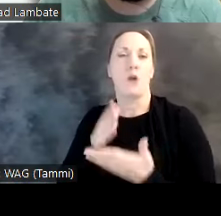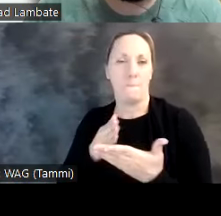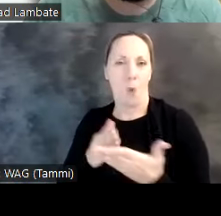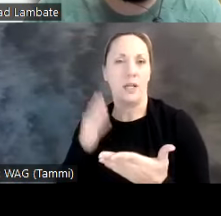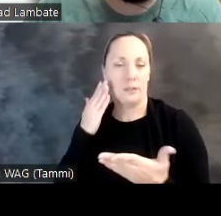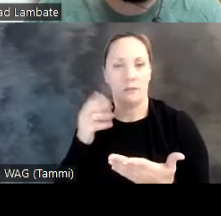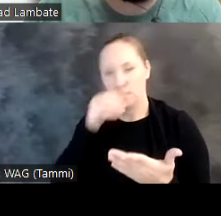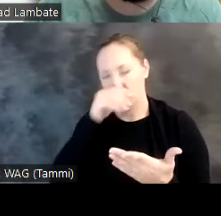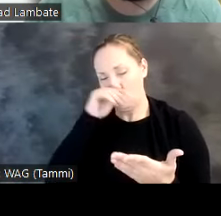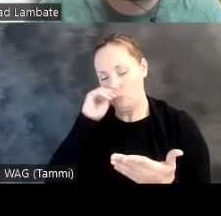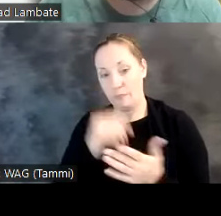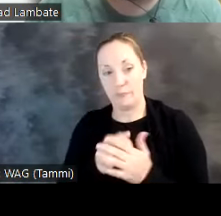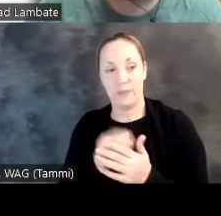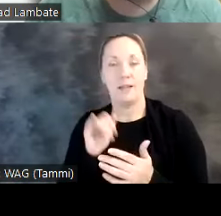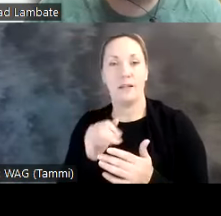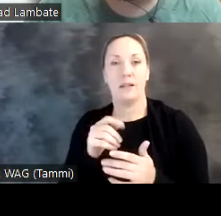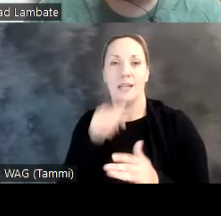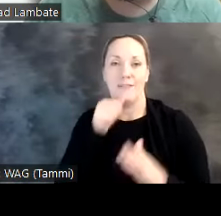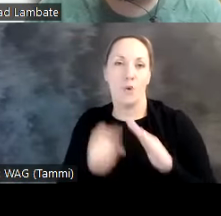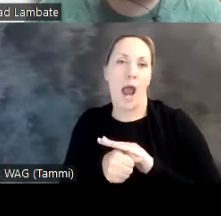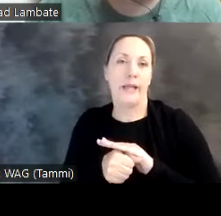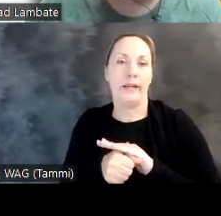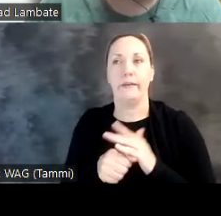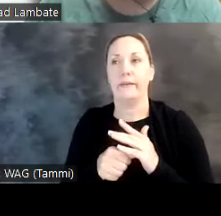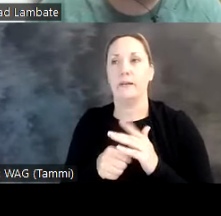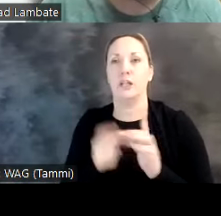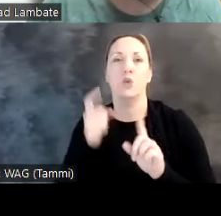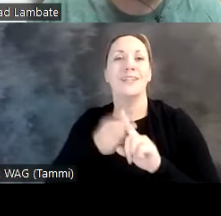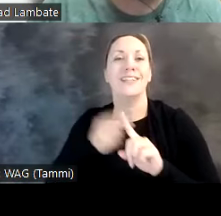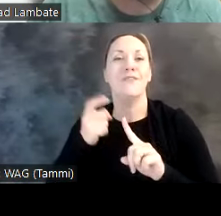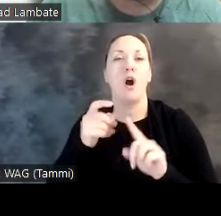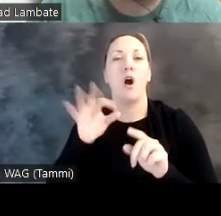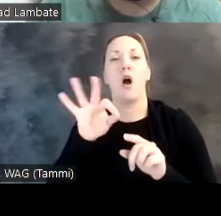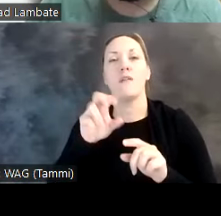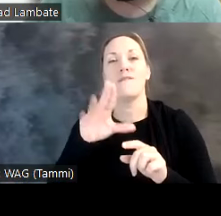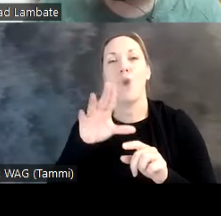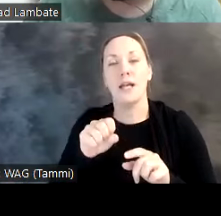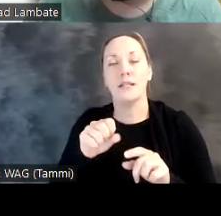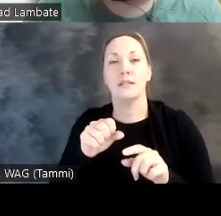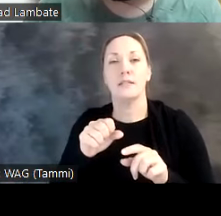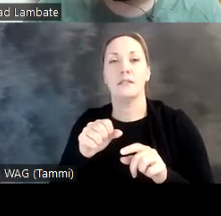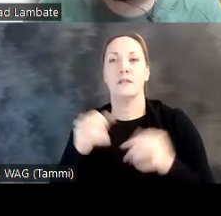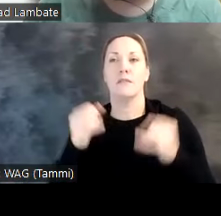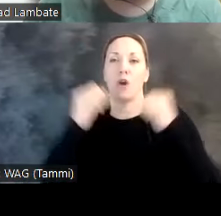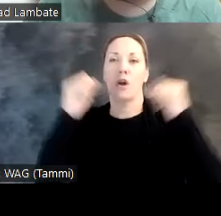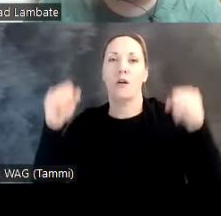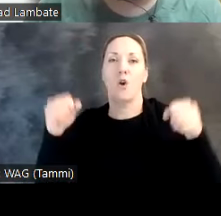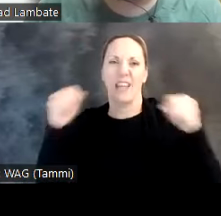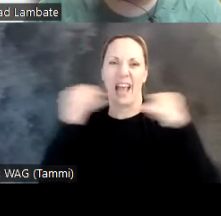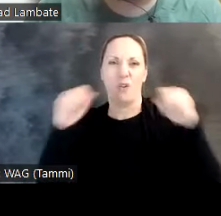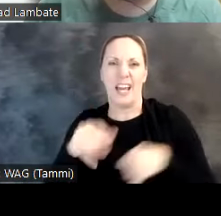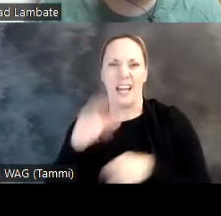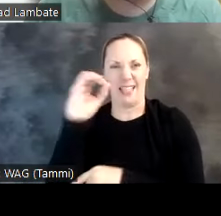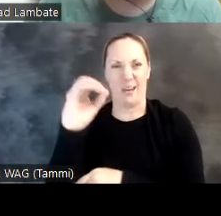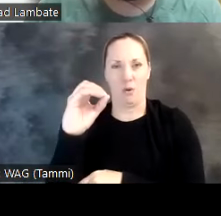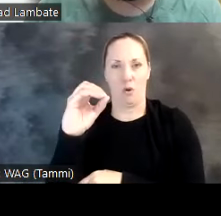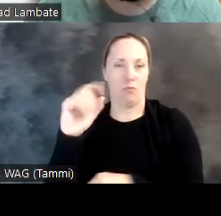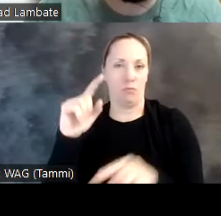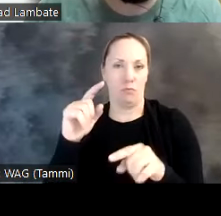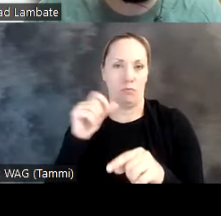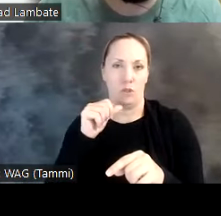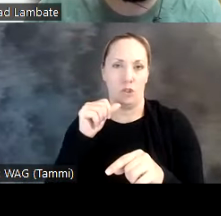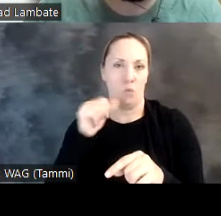you're hiding your particular default focus by setting it to outline none on 0, it won't be visible. But